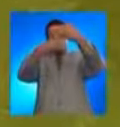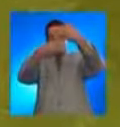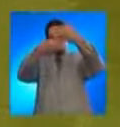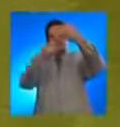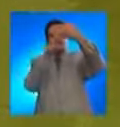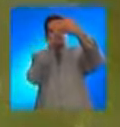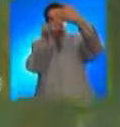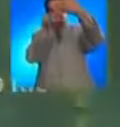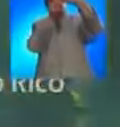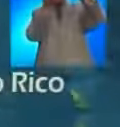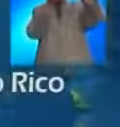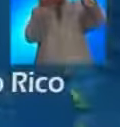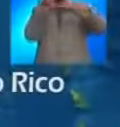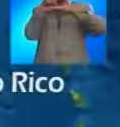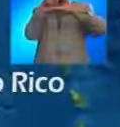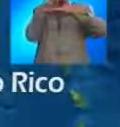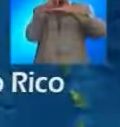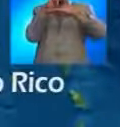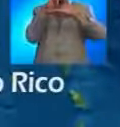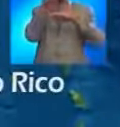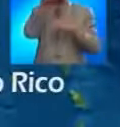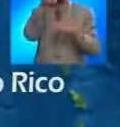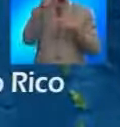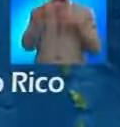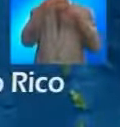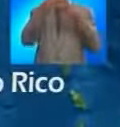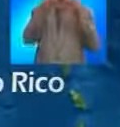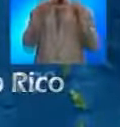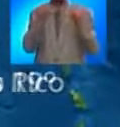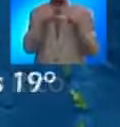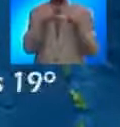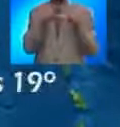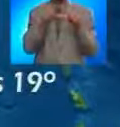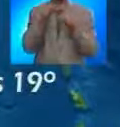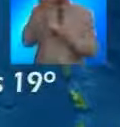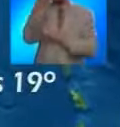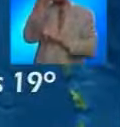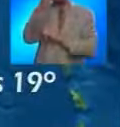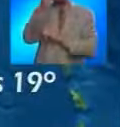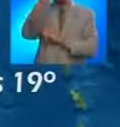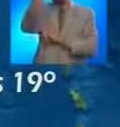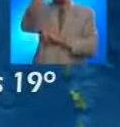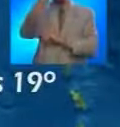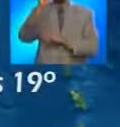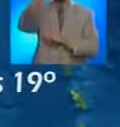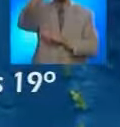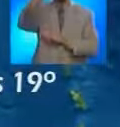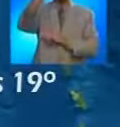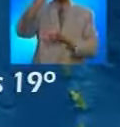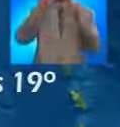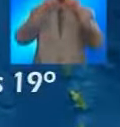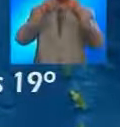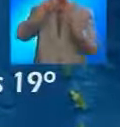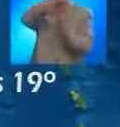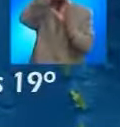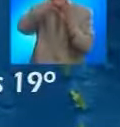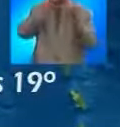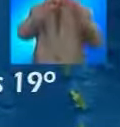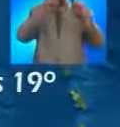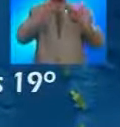Just south of the trench and north of Puerto Rico is the 19-degree north seismic zone, which also includes many